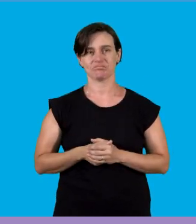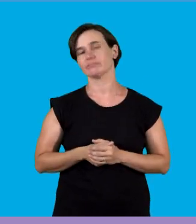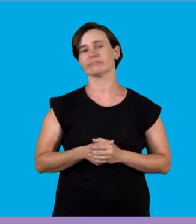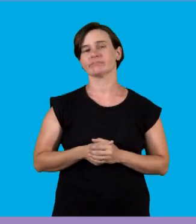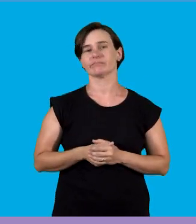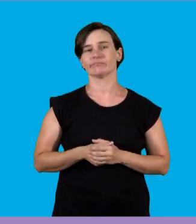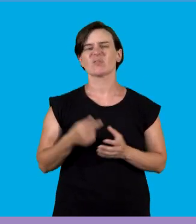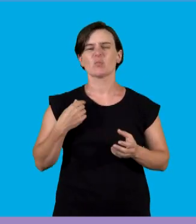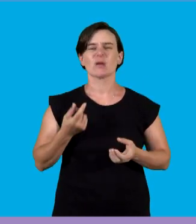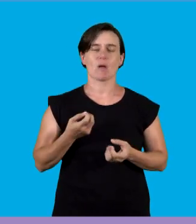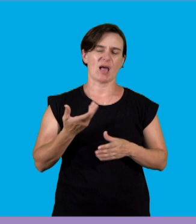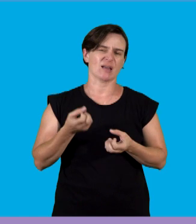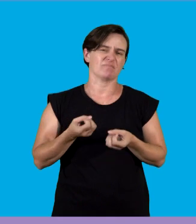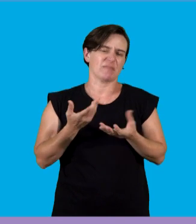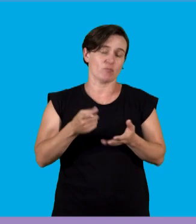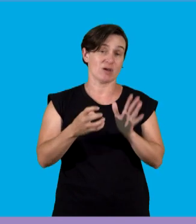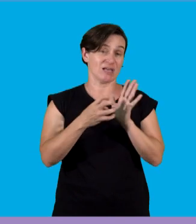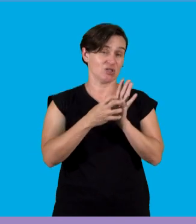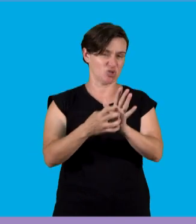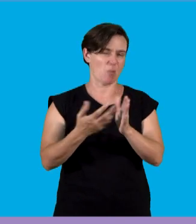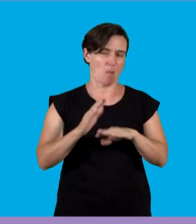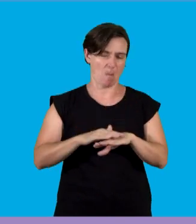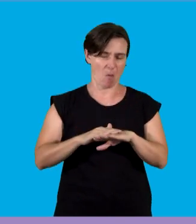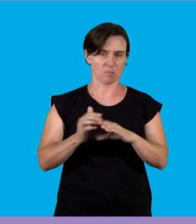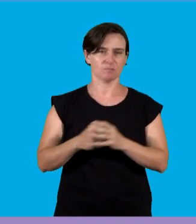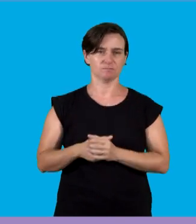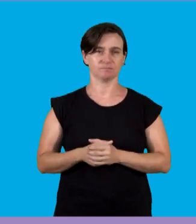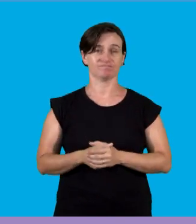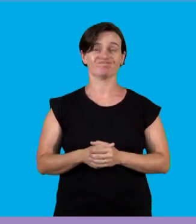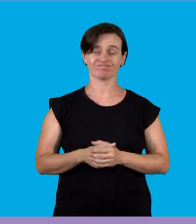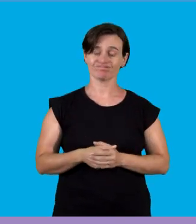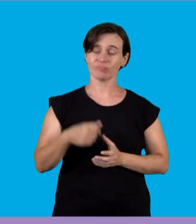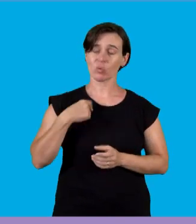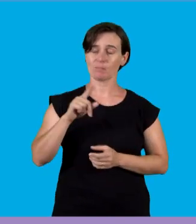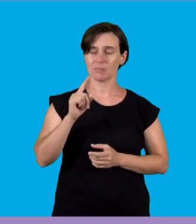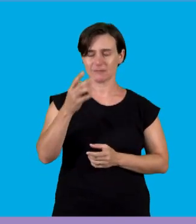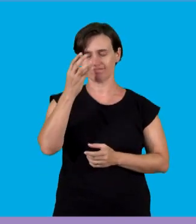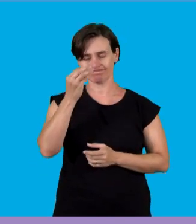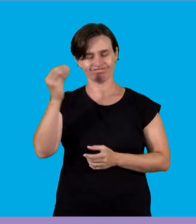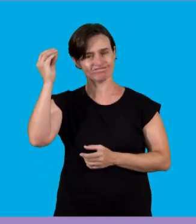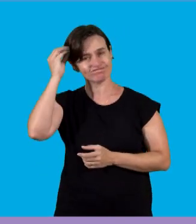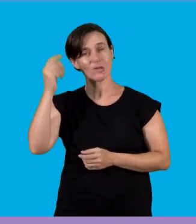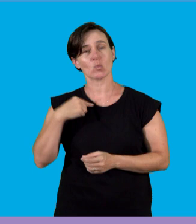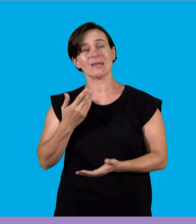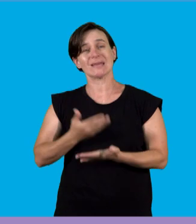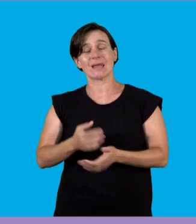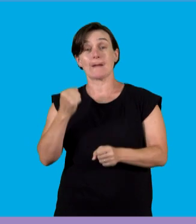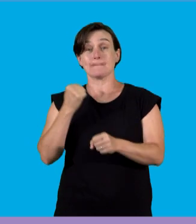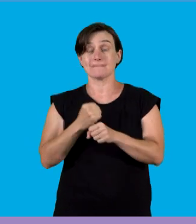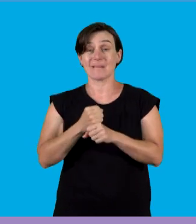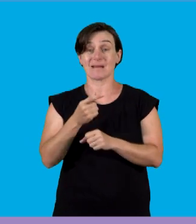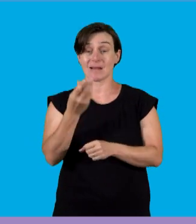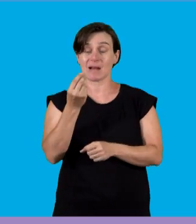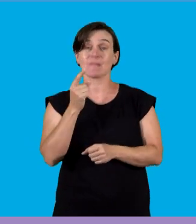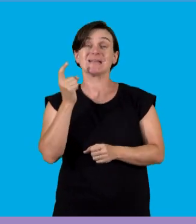Now let's look at some examples, and while looking at these examples, let's remember we can simplify our numbers